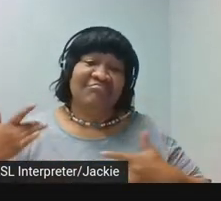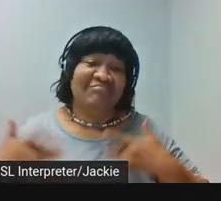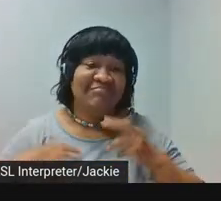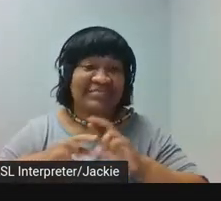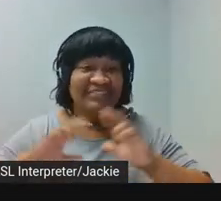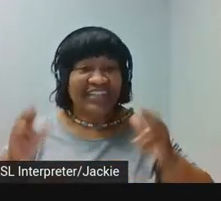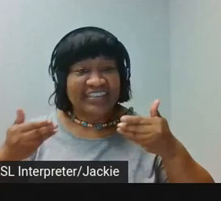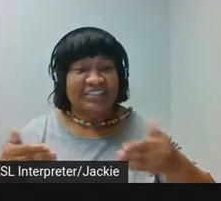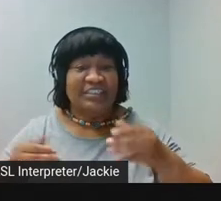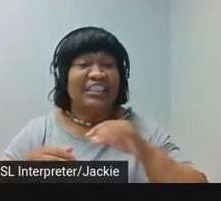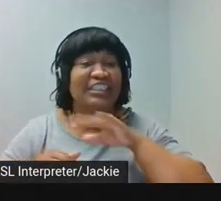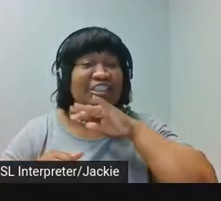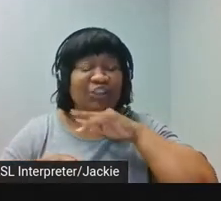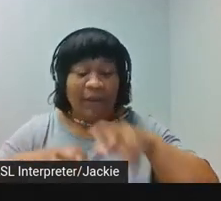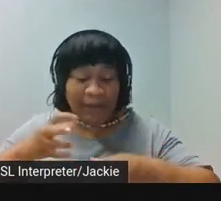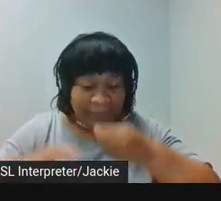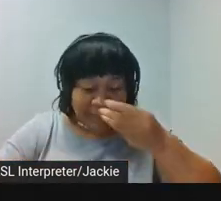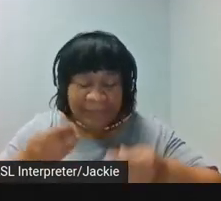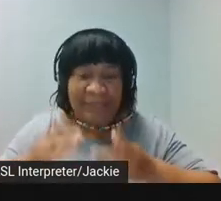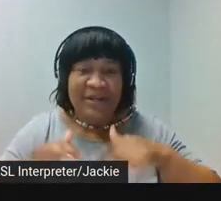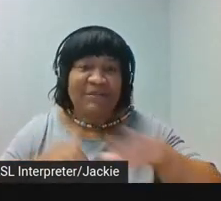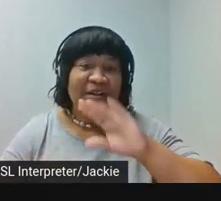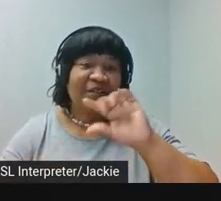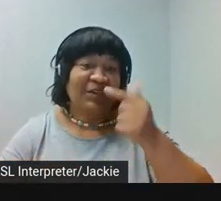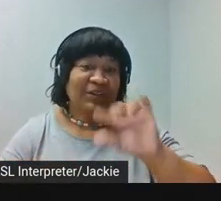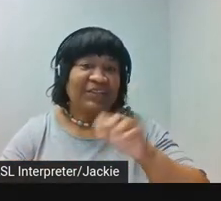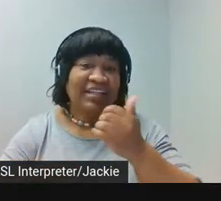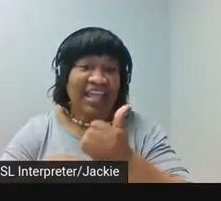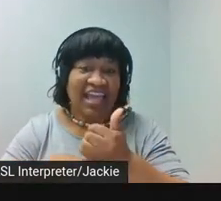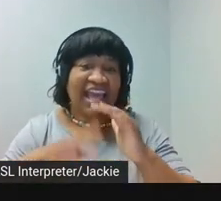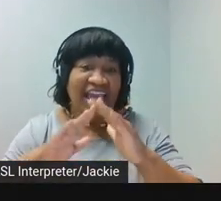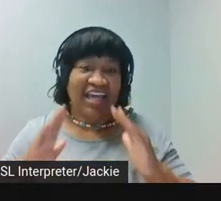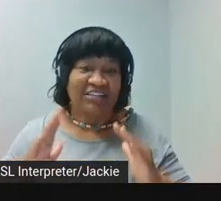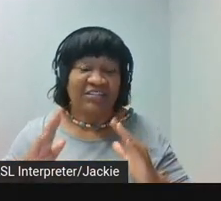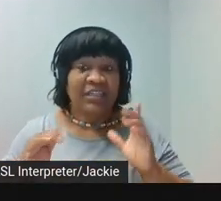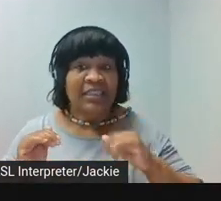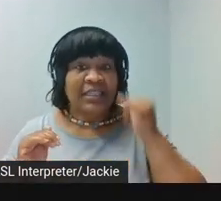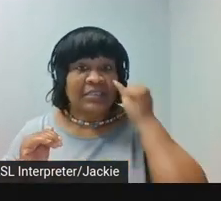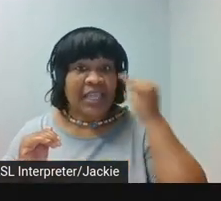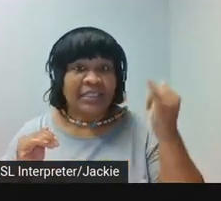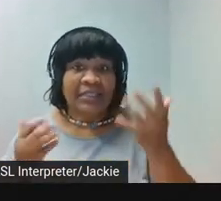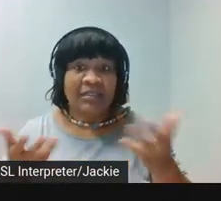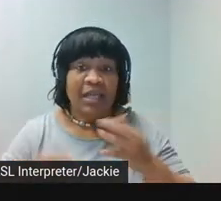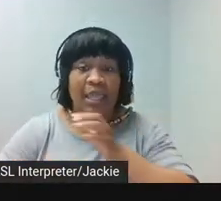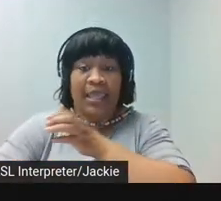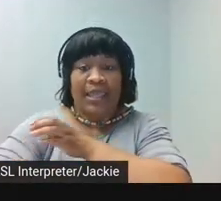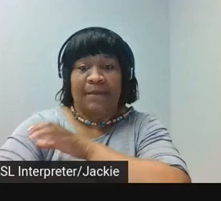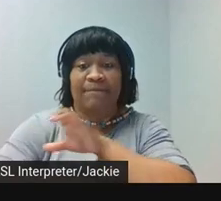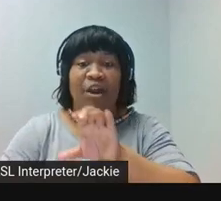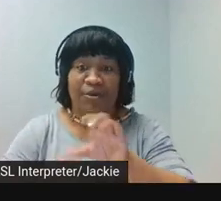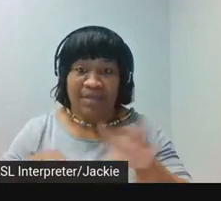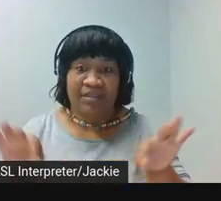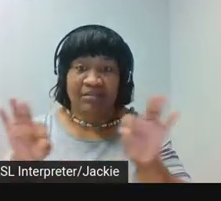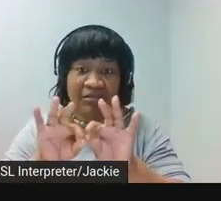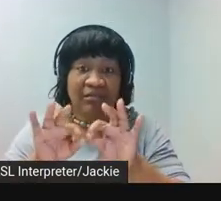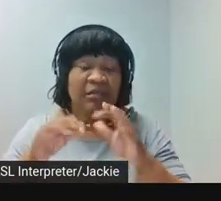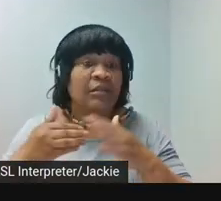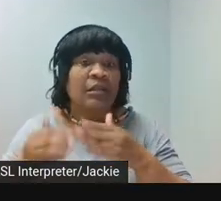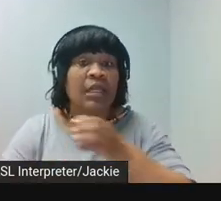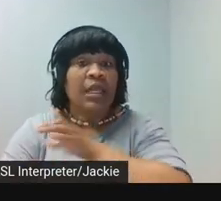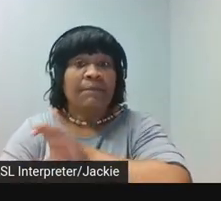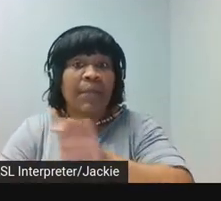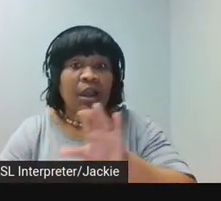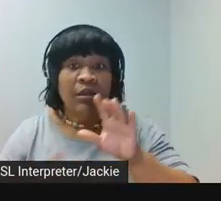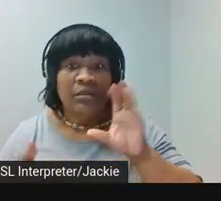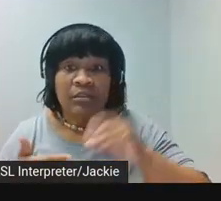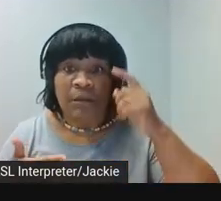soil together out and around the greenhouse. Really center around the idea of empowerment. So whether that's empowerment of the